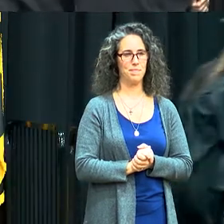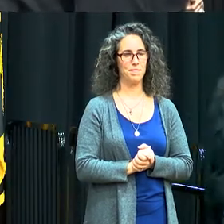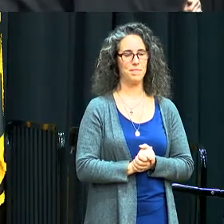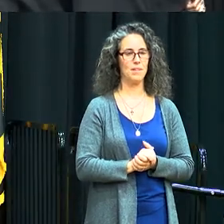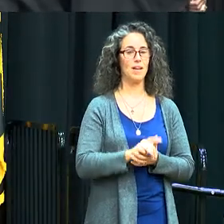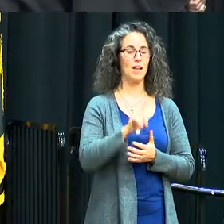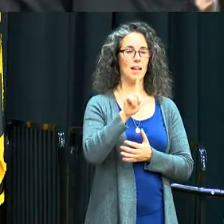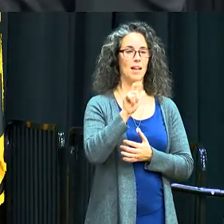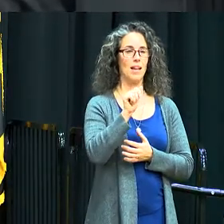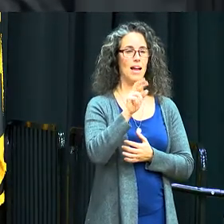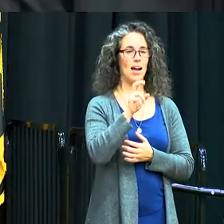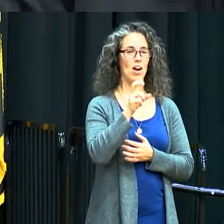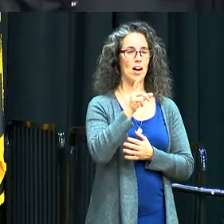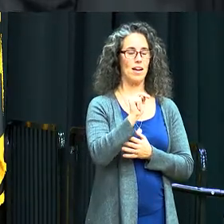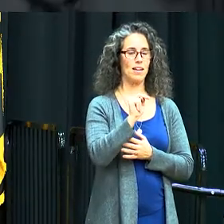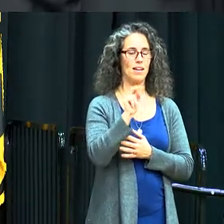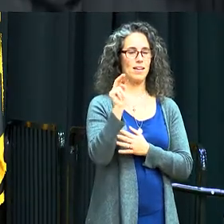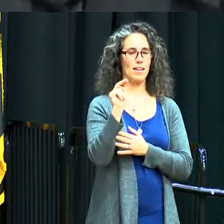Laren K. Nelson.